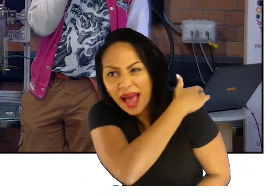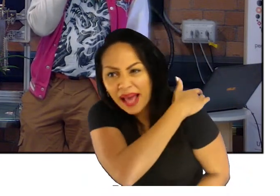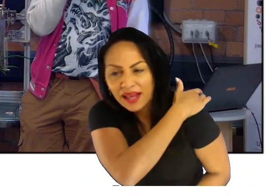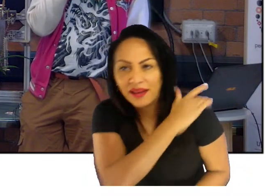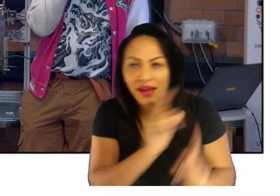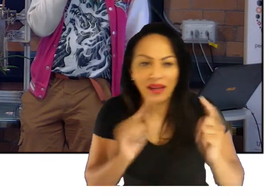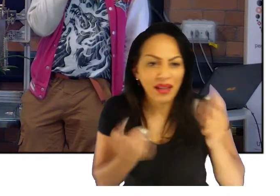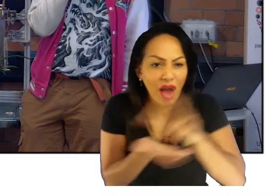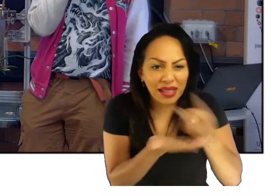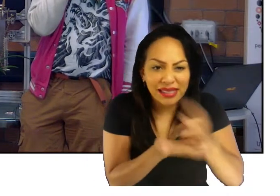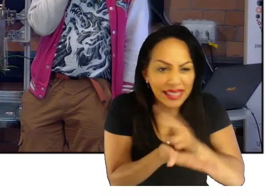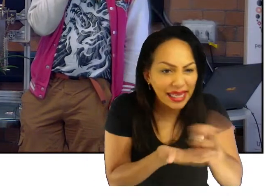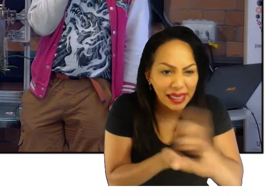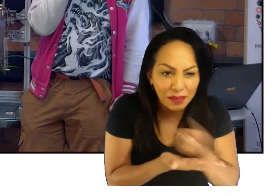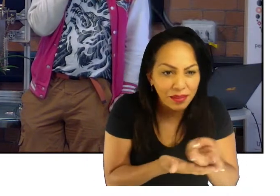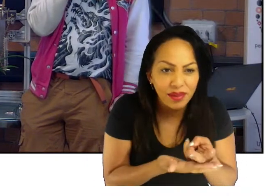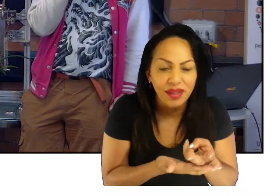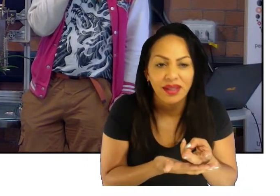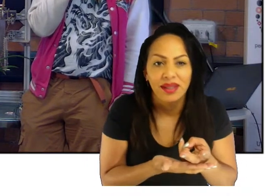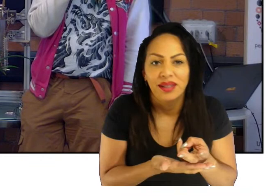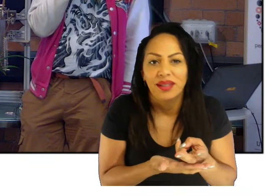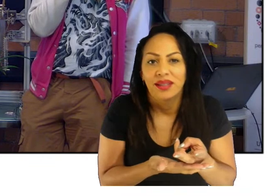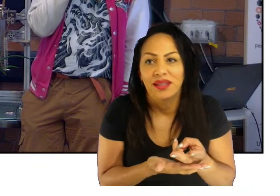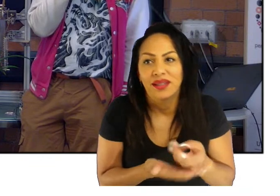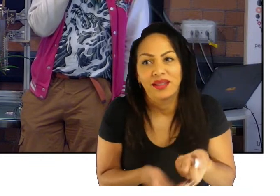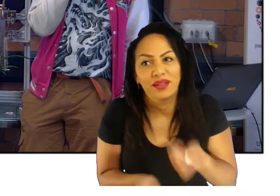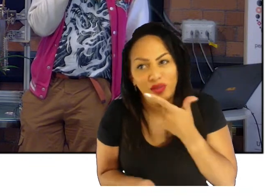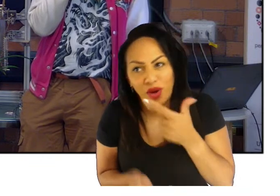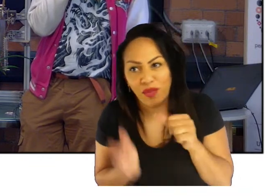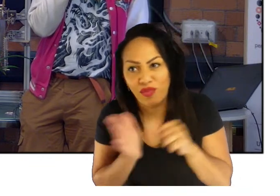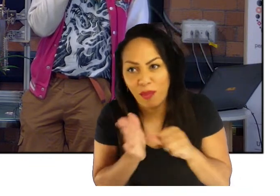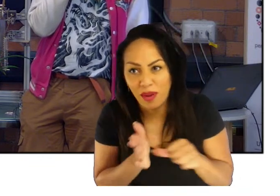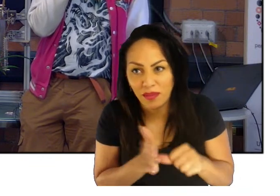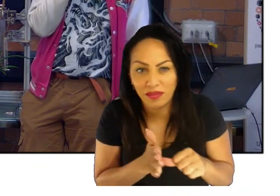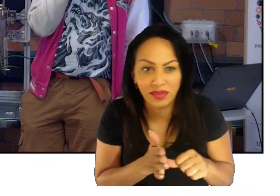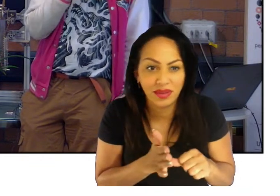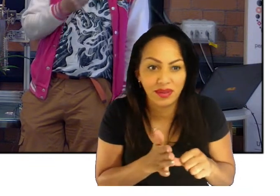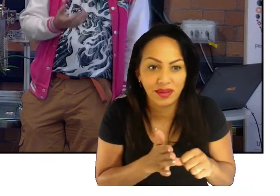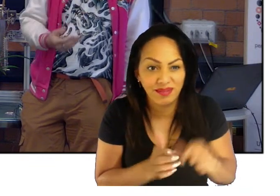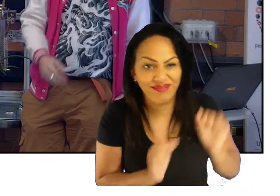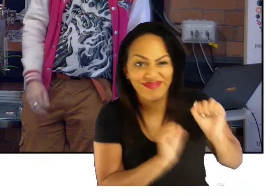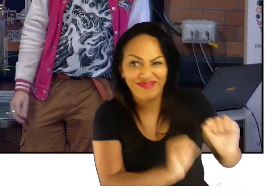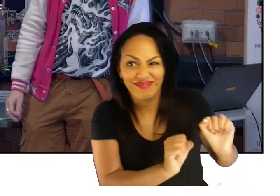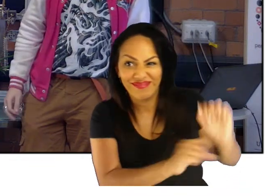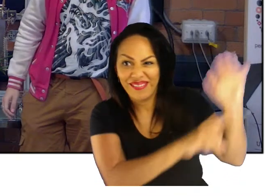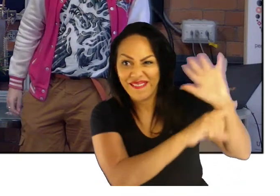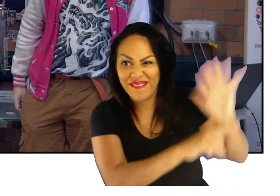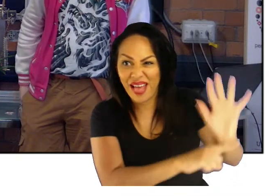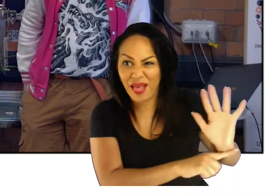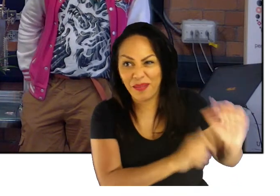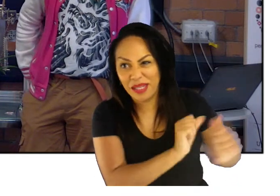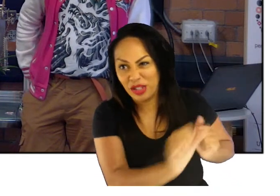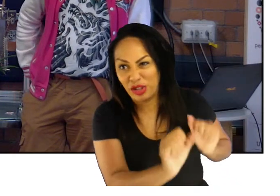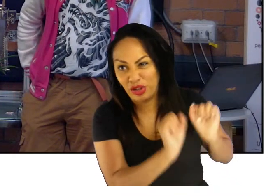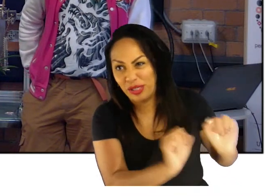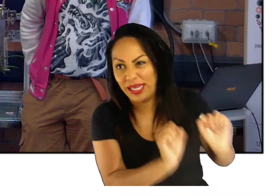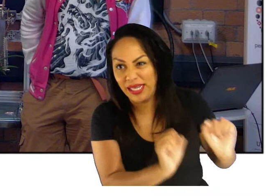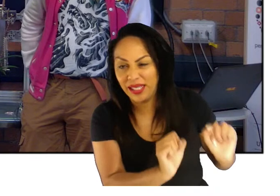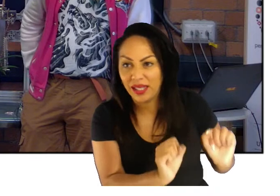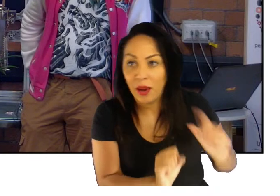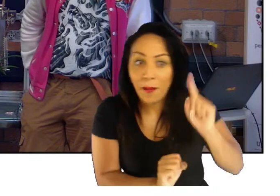in the film industry has gone wrong at some point. But I've made a success out of it. So I don't